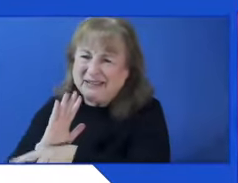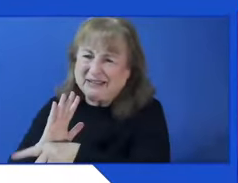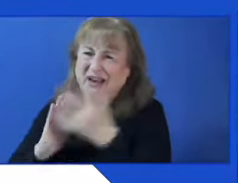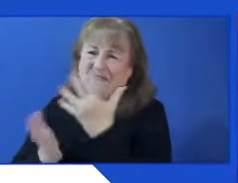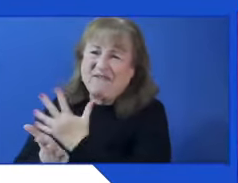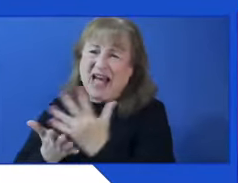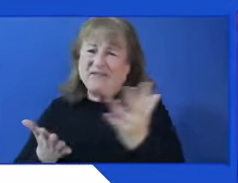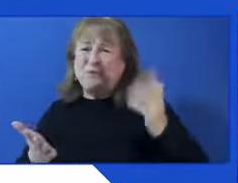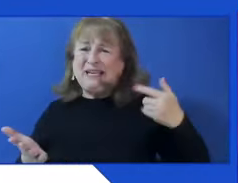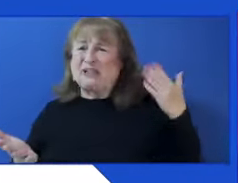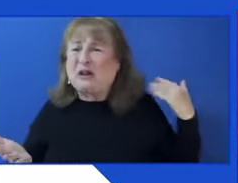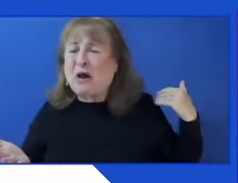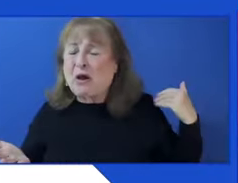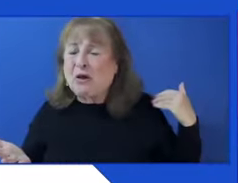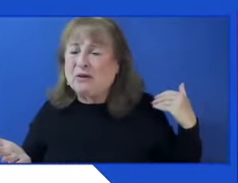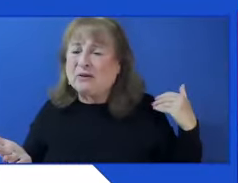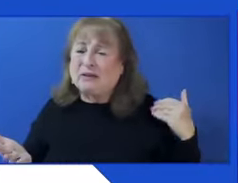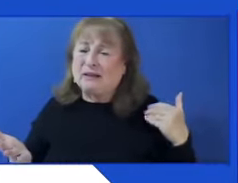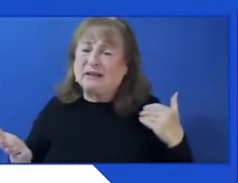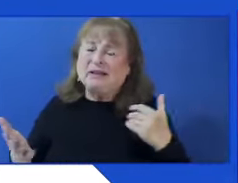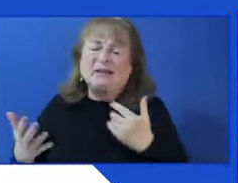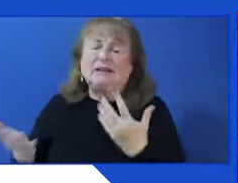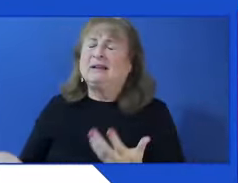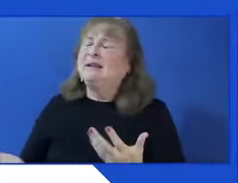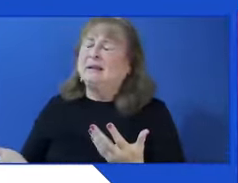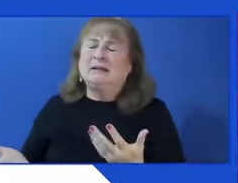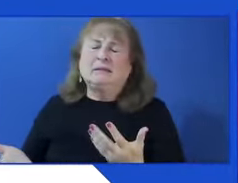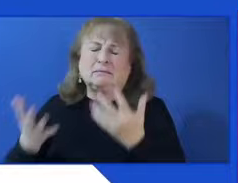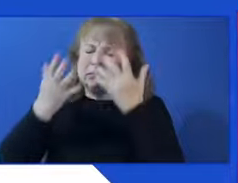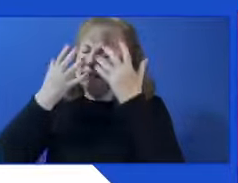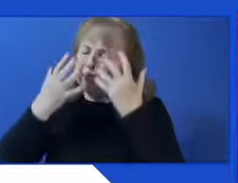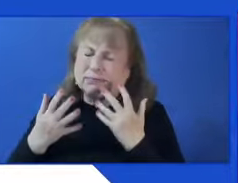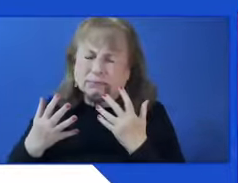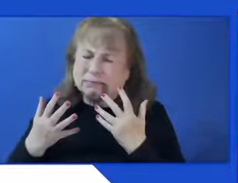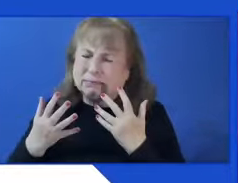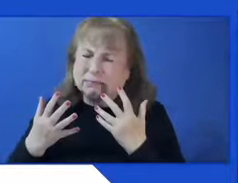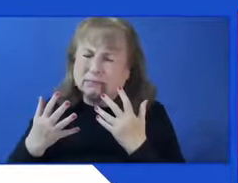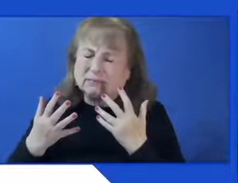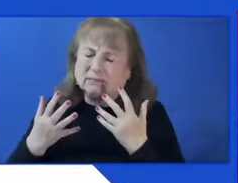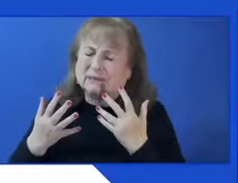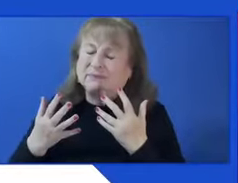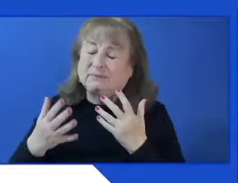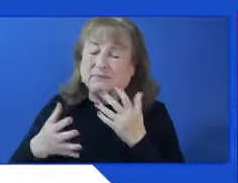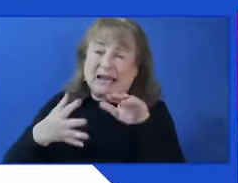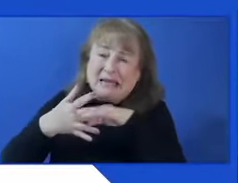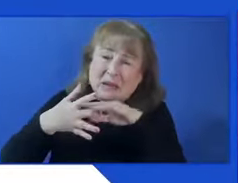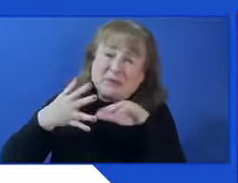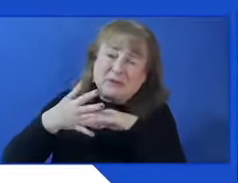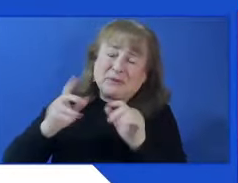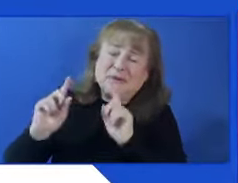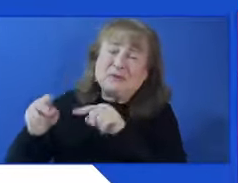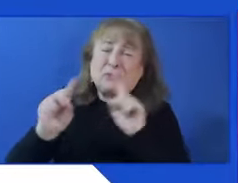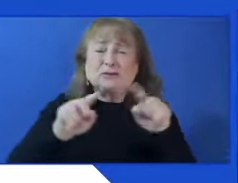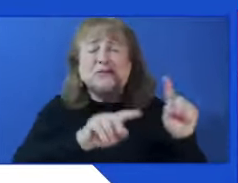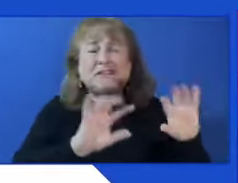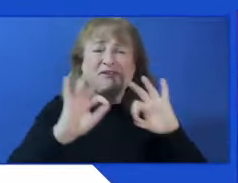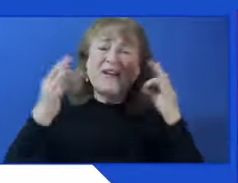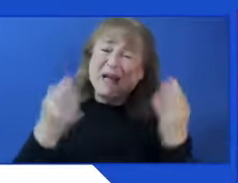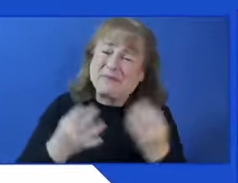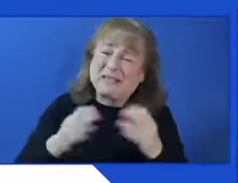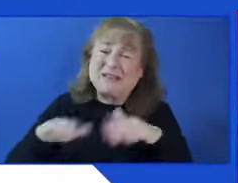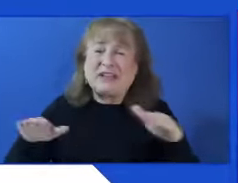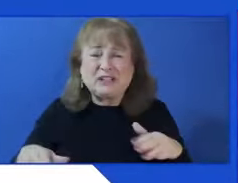ago, but was identified only now. And in between, you go to the family whose children